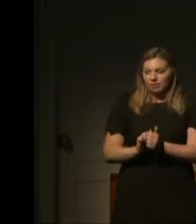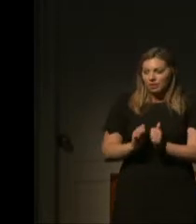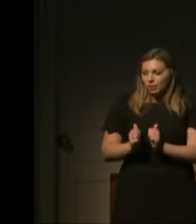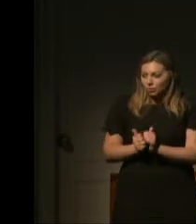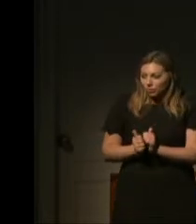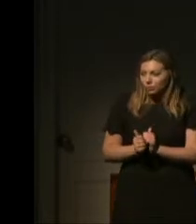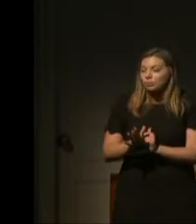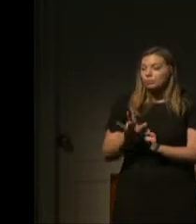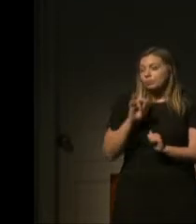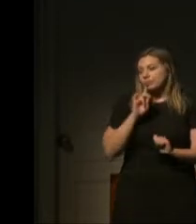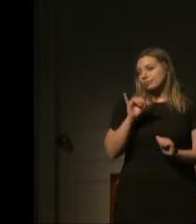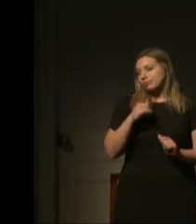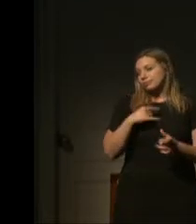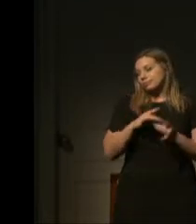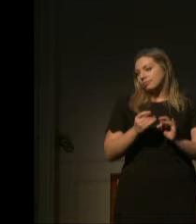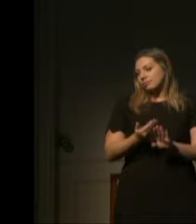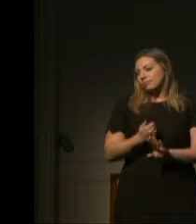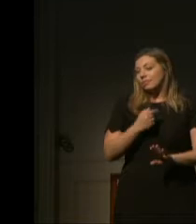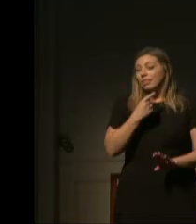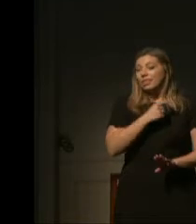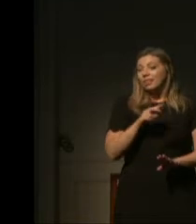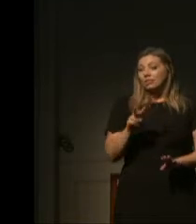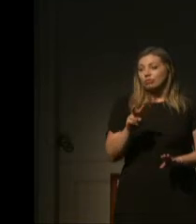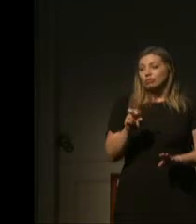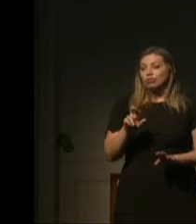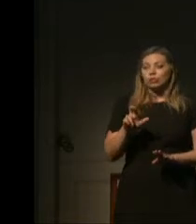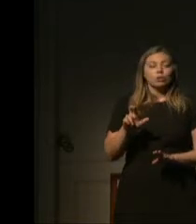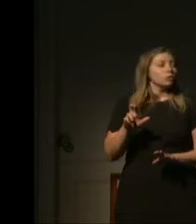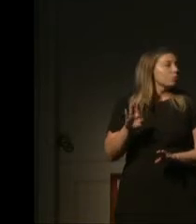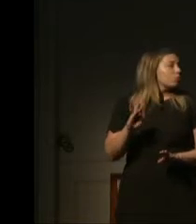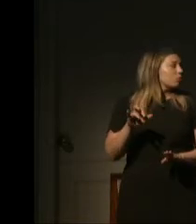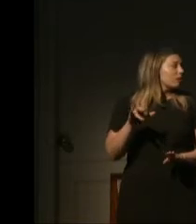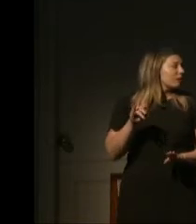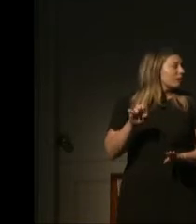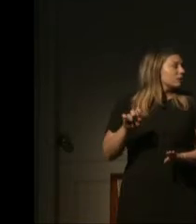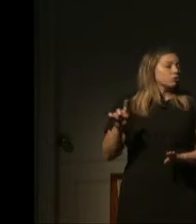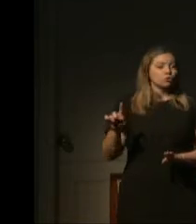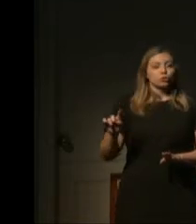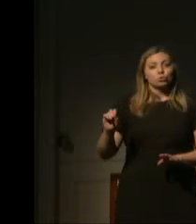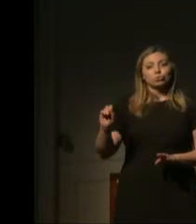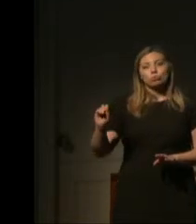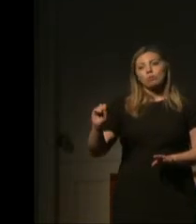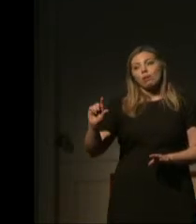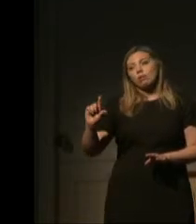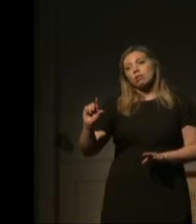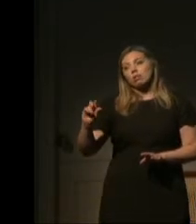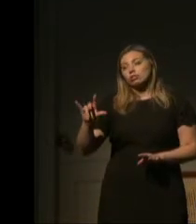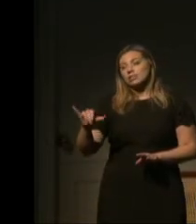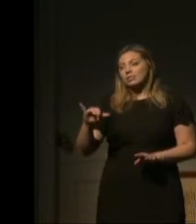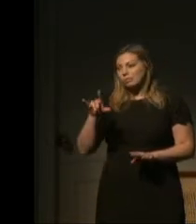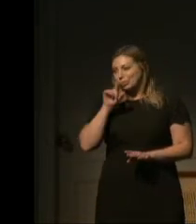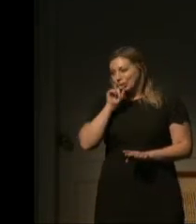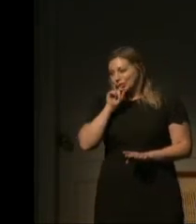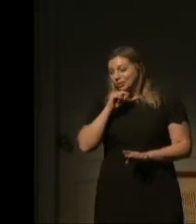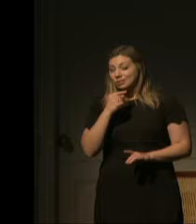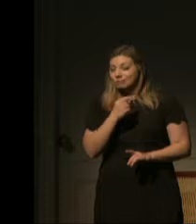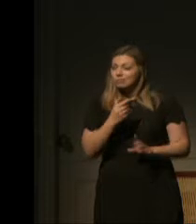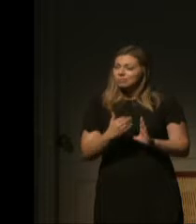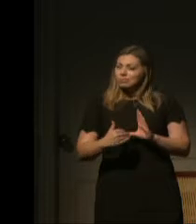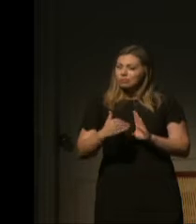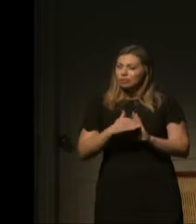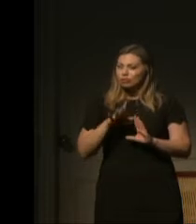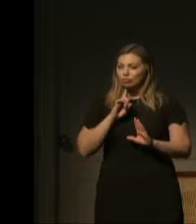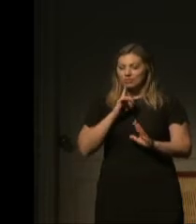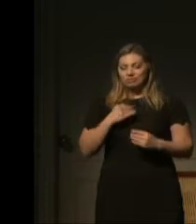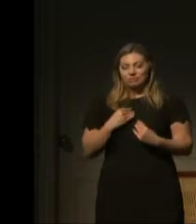said, this is vertebrate zoology, birds. Again, this rush